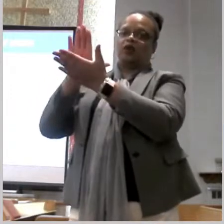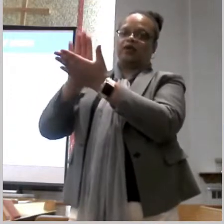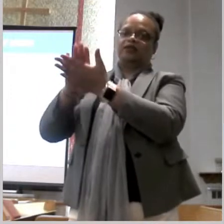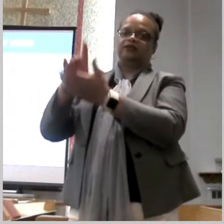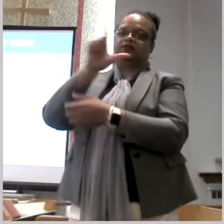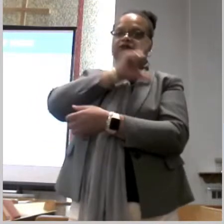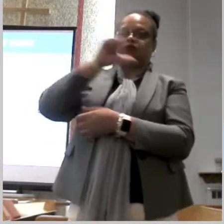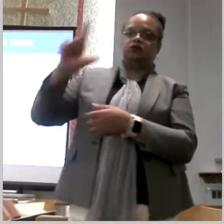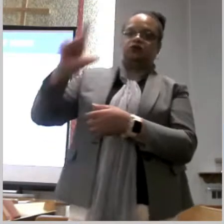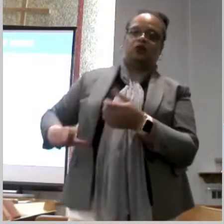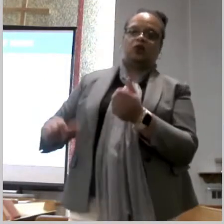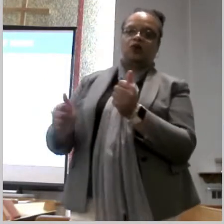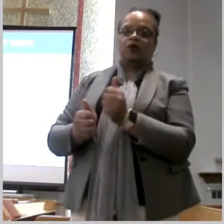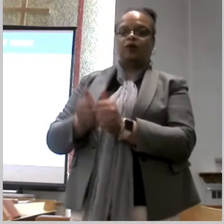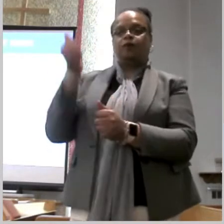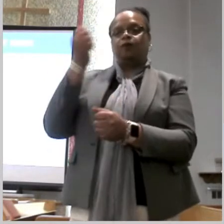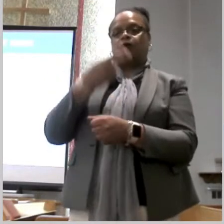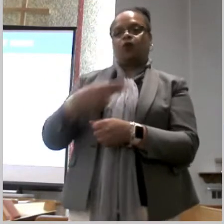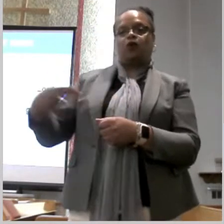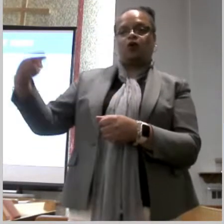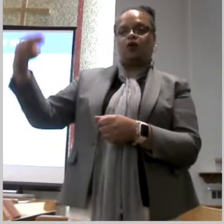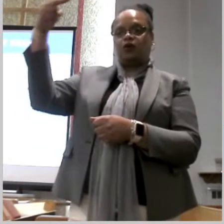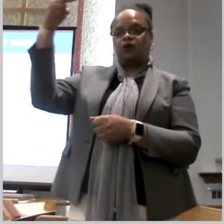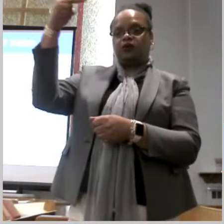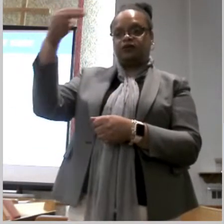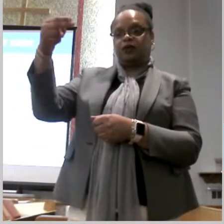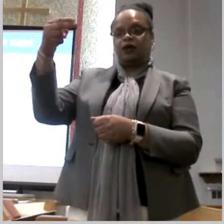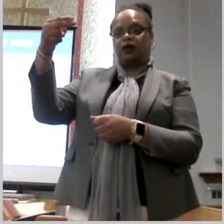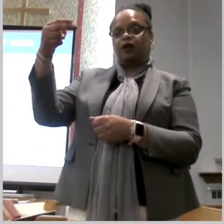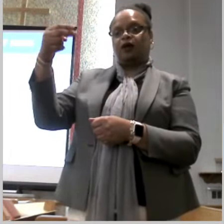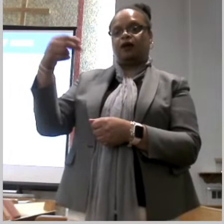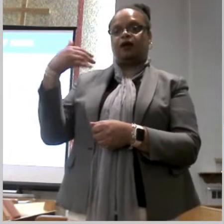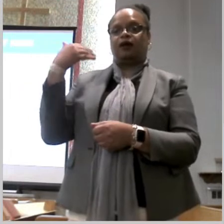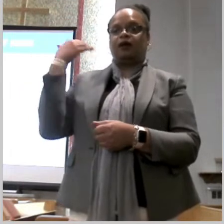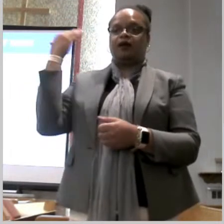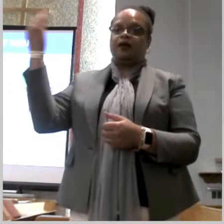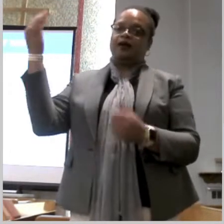with praises, Lord, Most